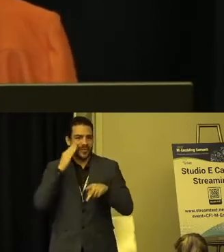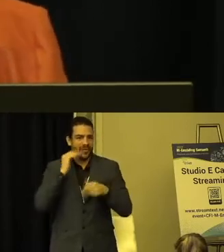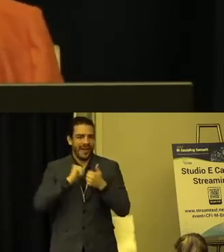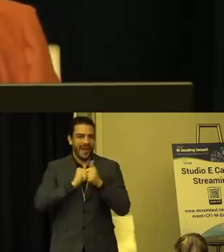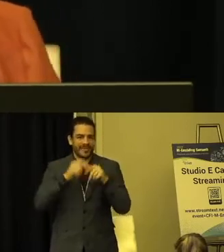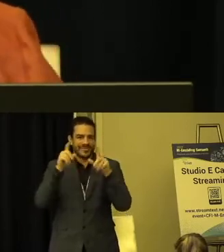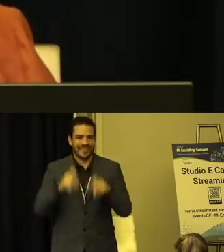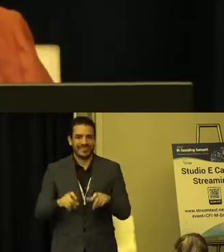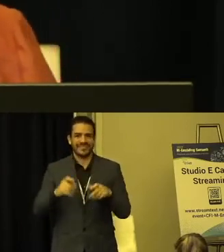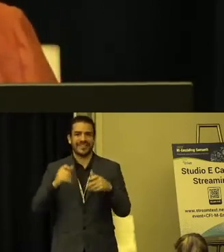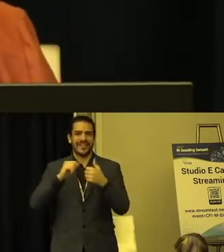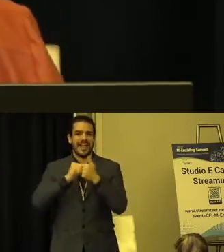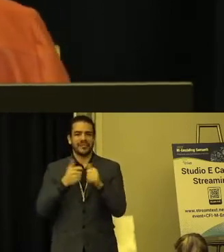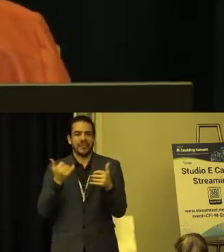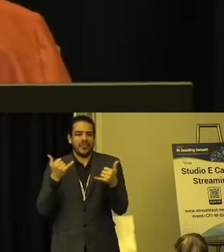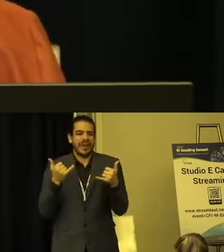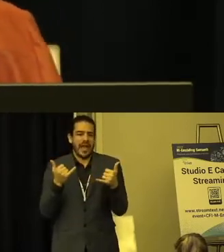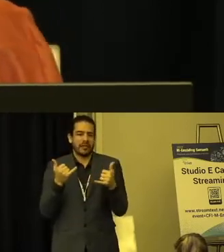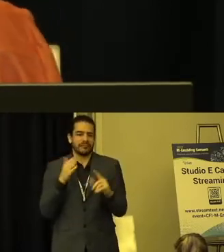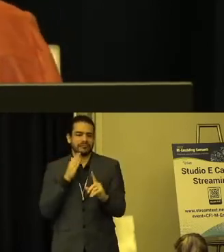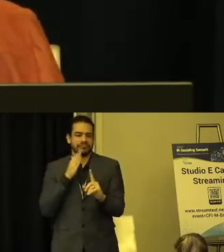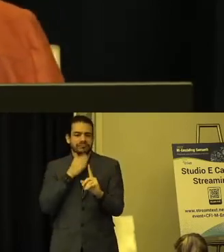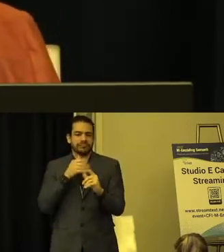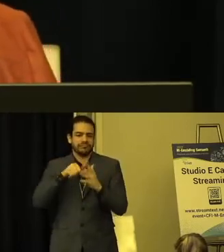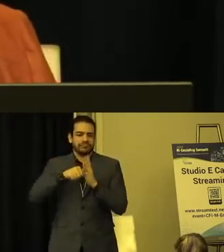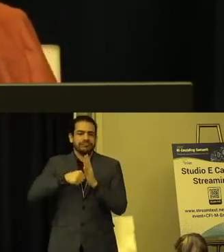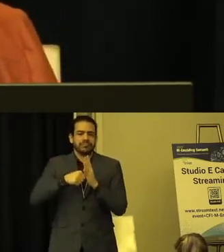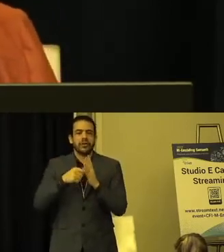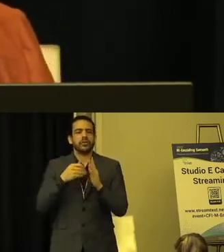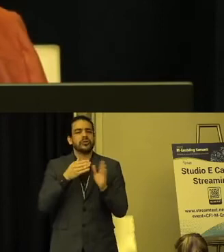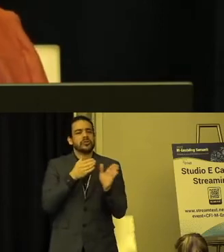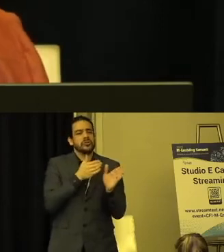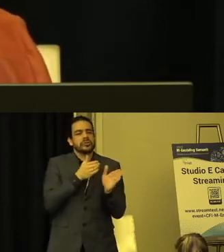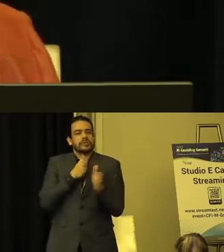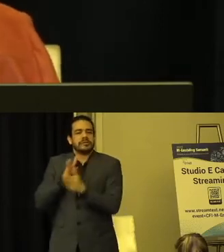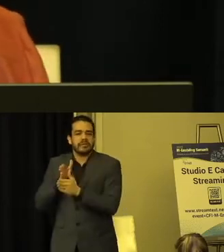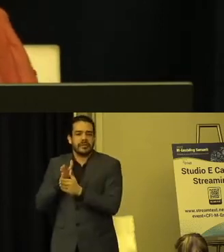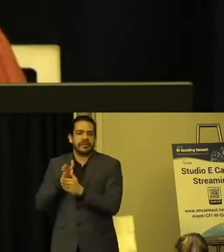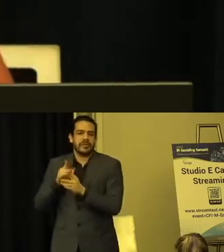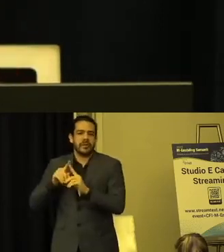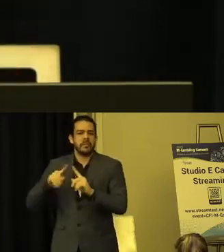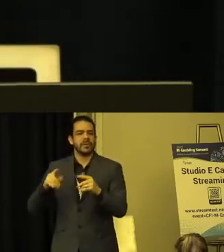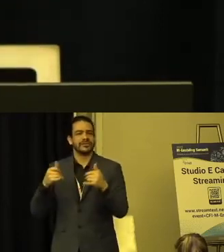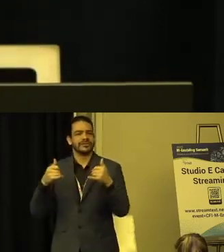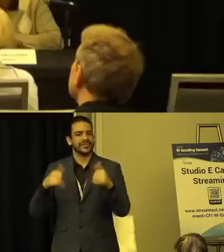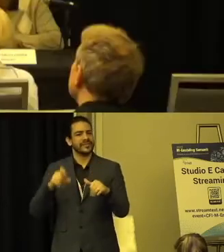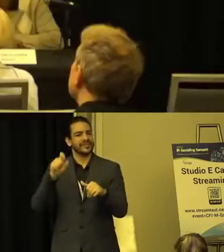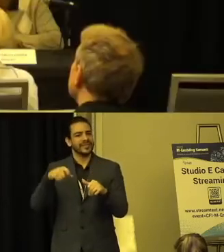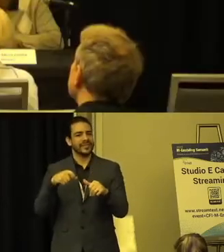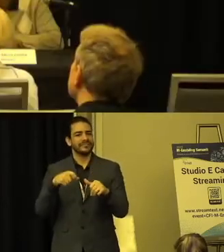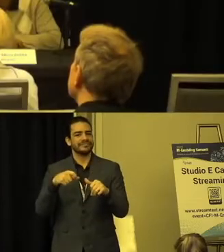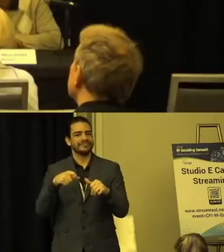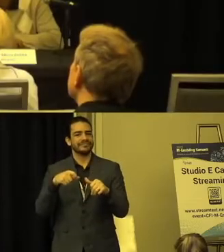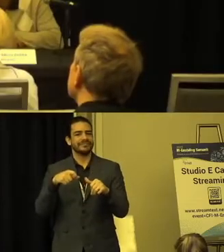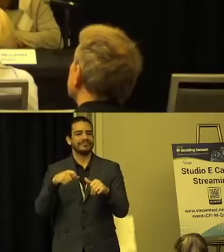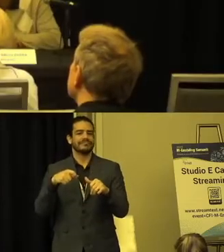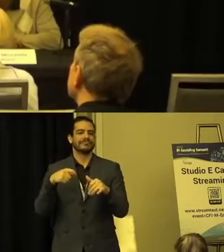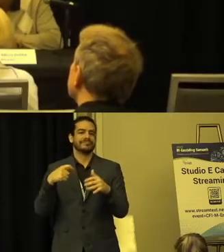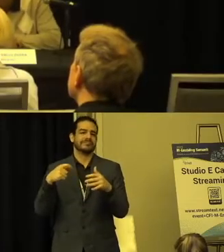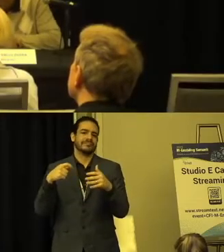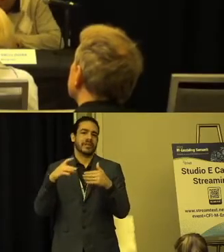So the emphasis is shifting, but it's still a complex problem that needs good leadership. Complex